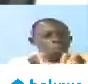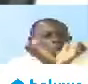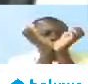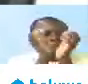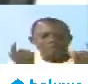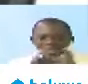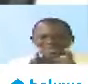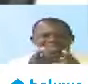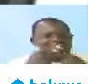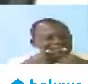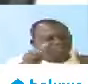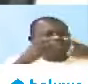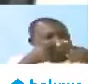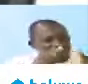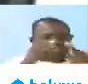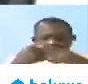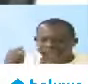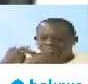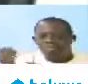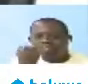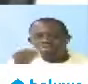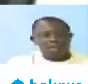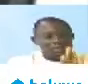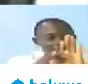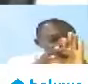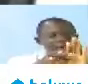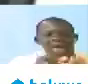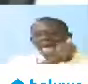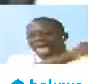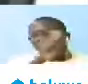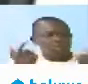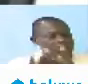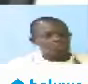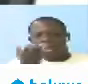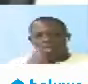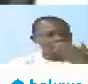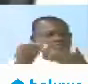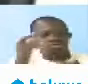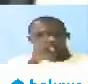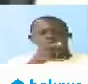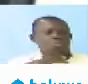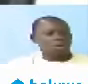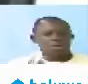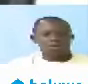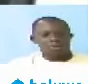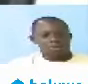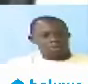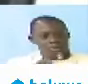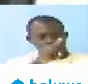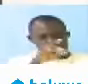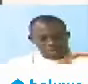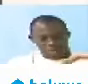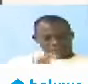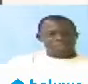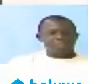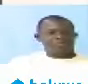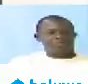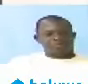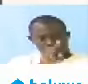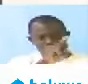They were plentiful in Liberia in those days, meat and everything. You can eat anything that you want. You were a chief in your own